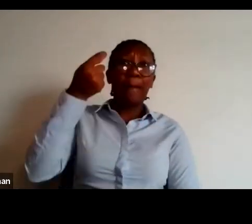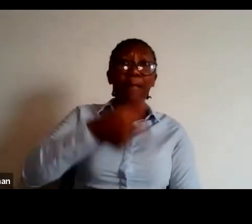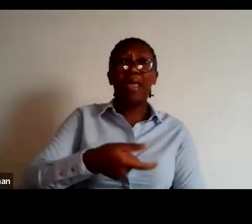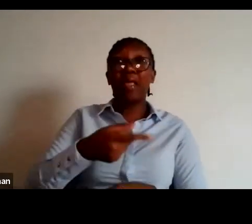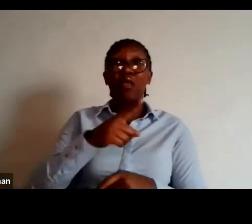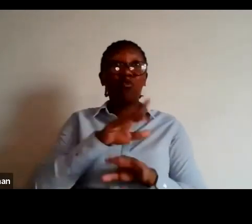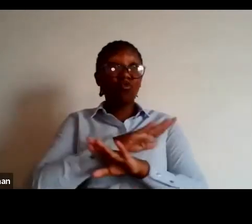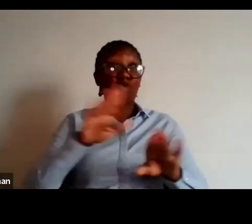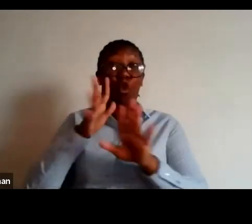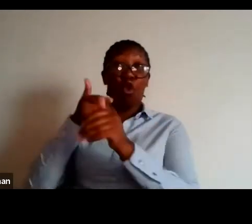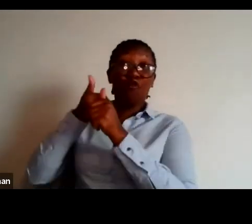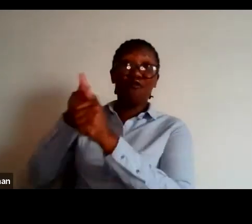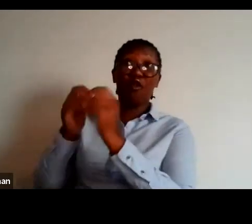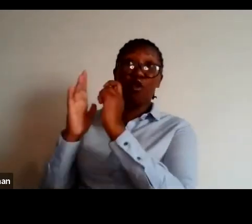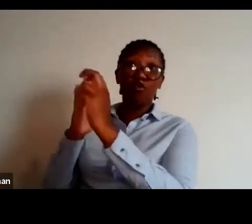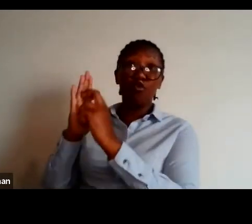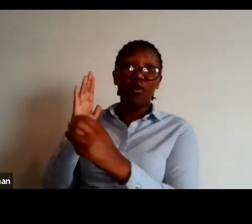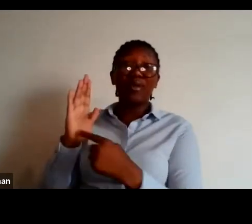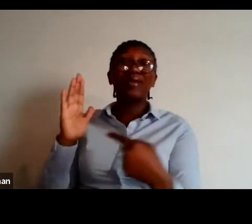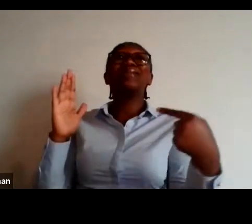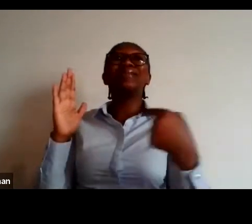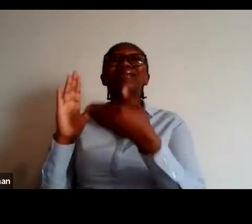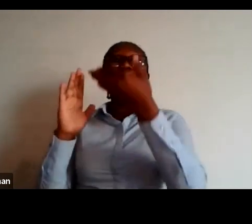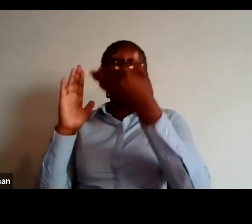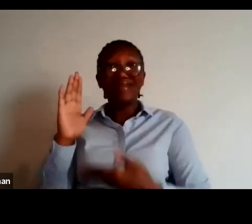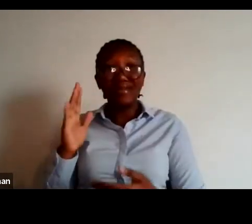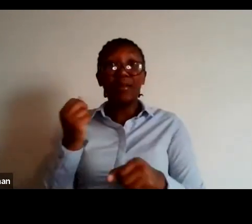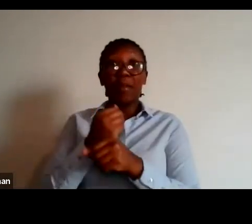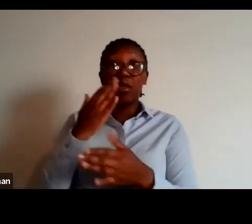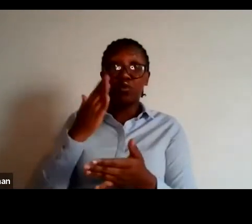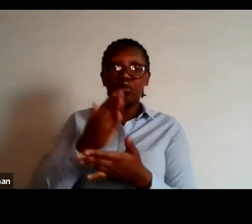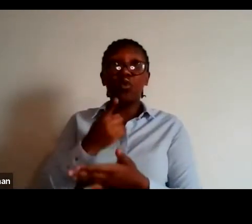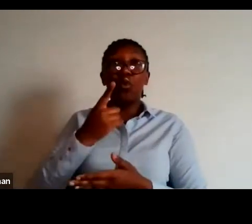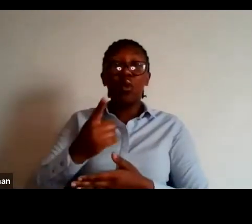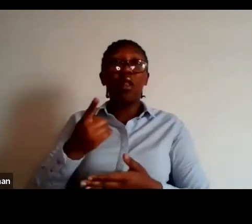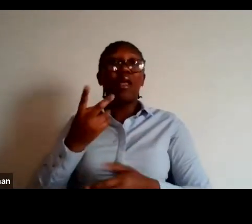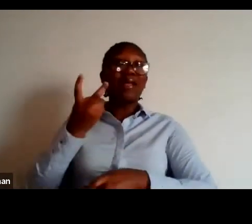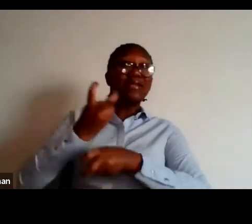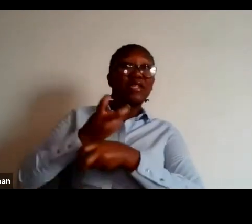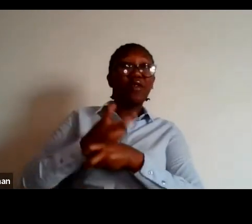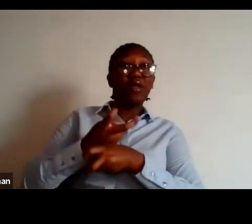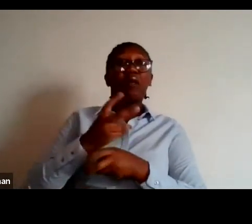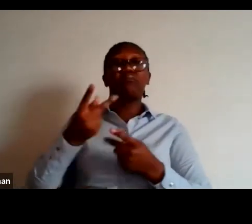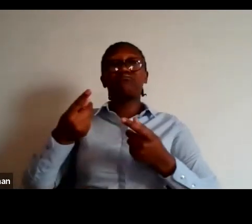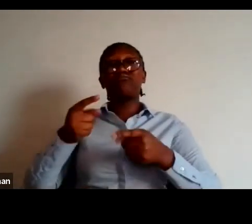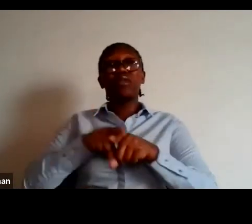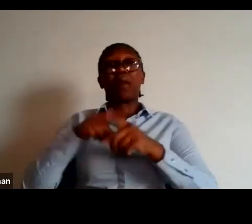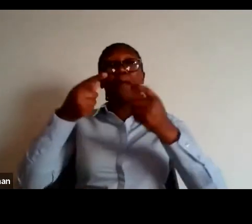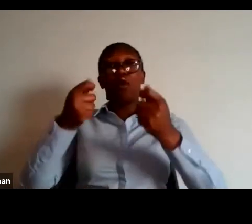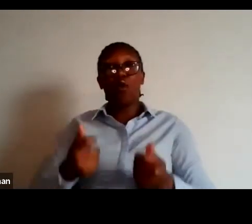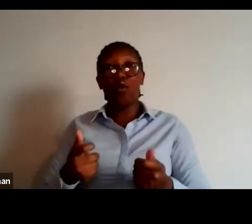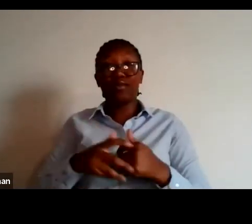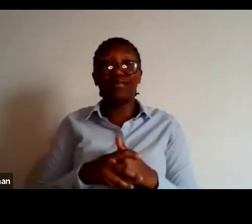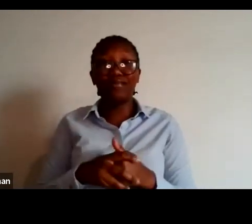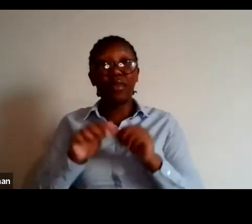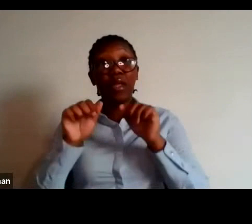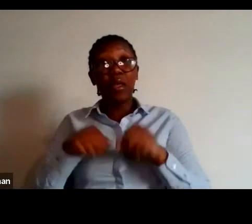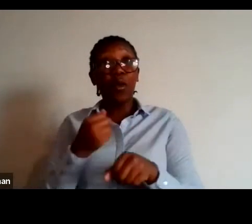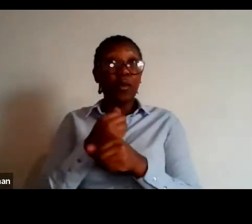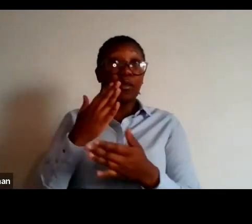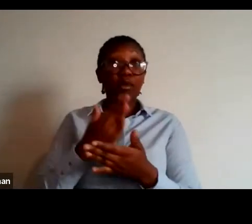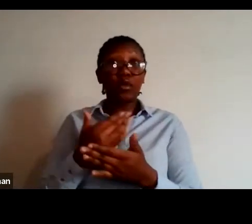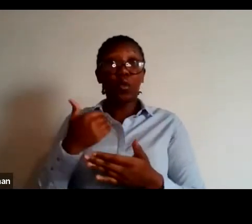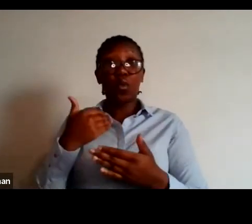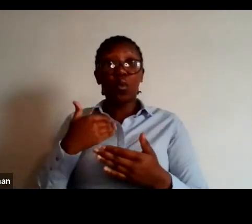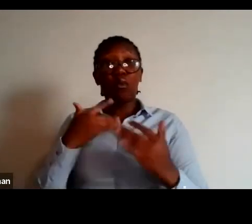comply, making non-compliance hard and costly, and also ensure that we increase and expand the use